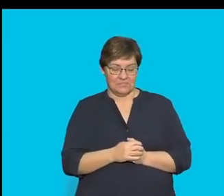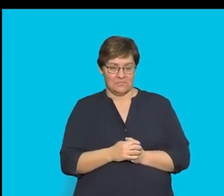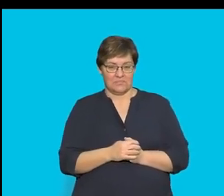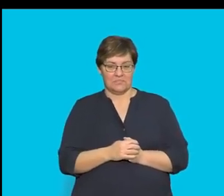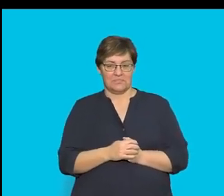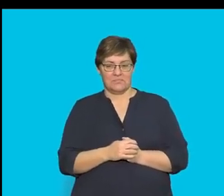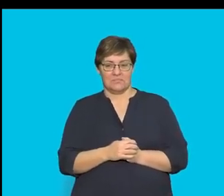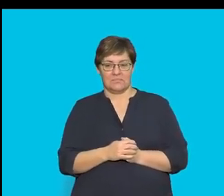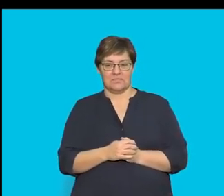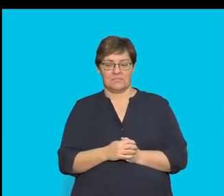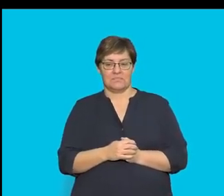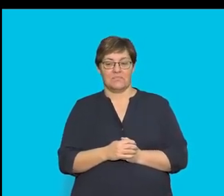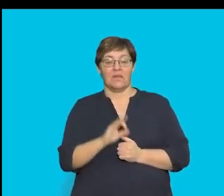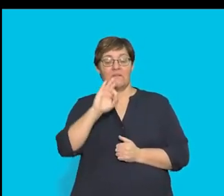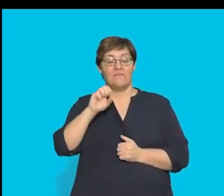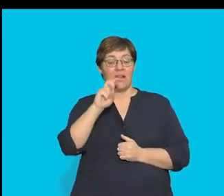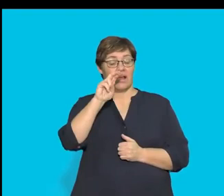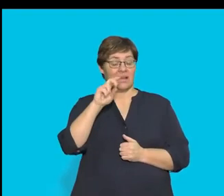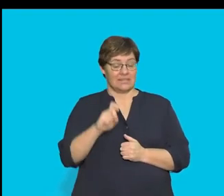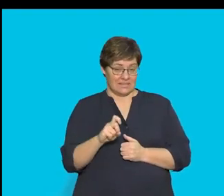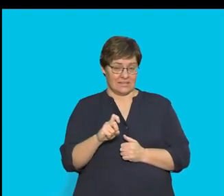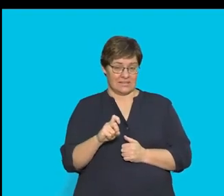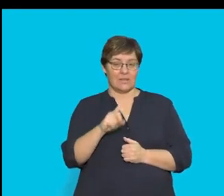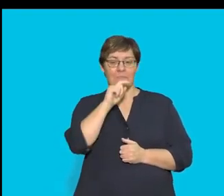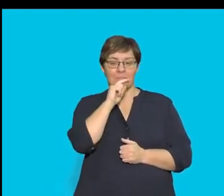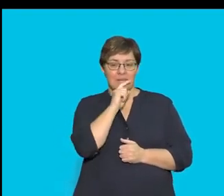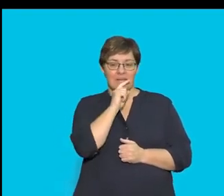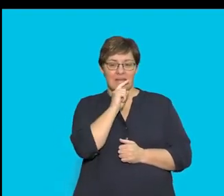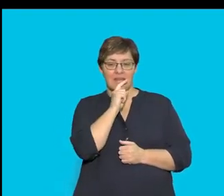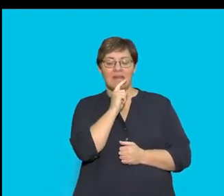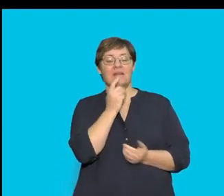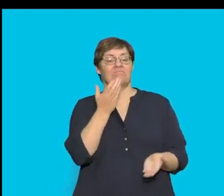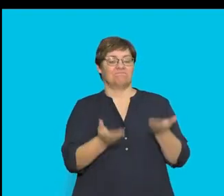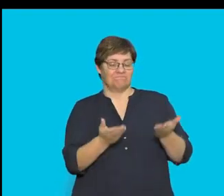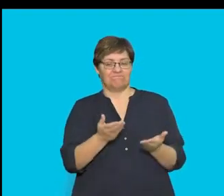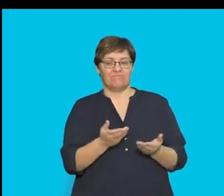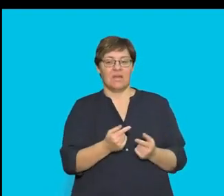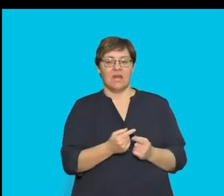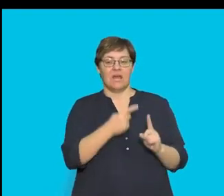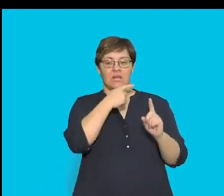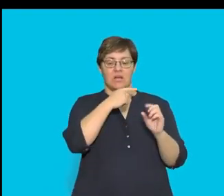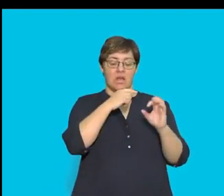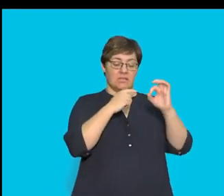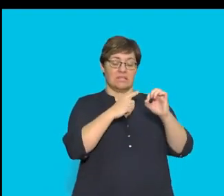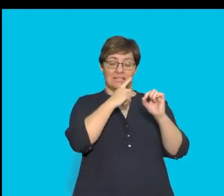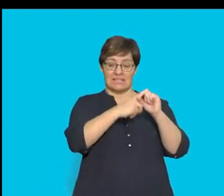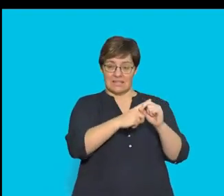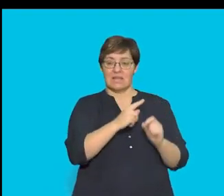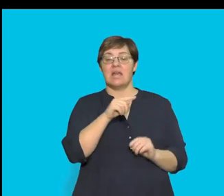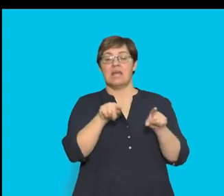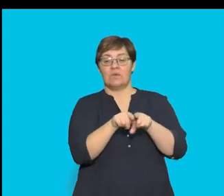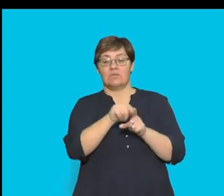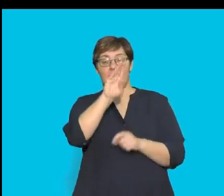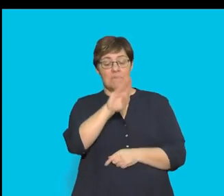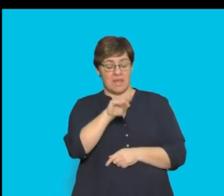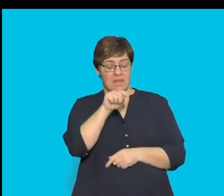the magnetic flux, as I mentioned earlier, is this combination of the field intensity and the area. But